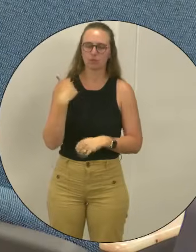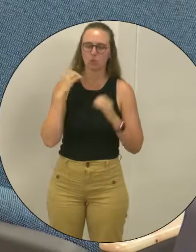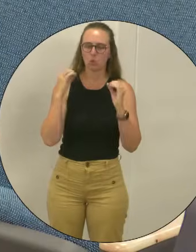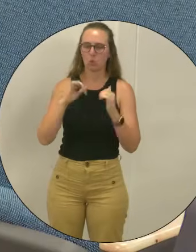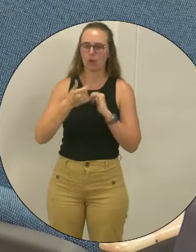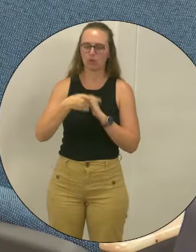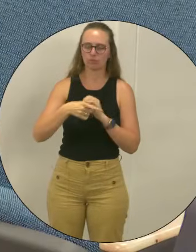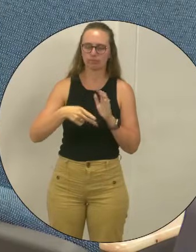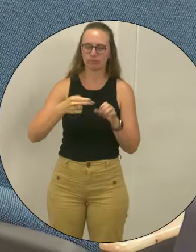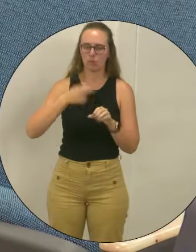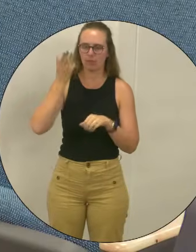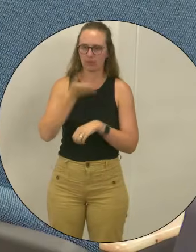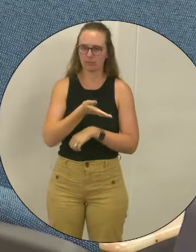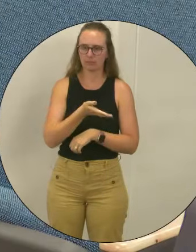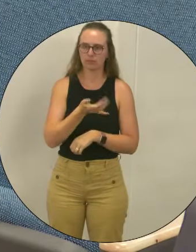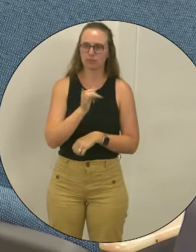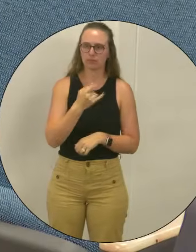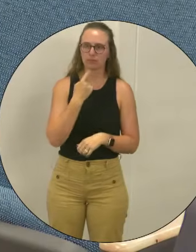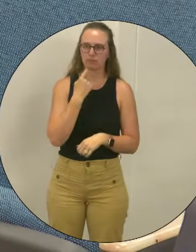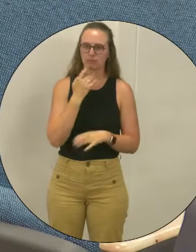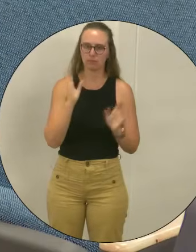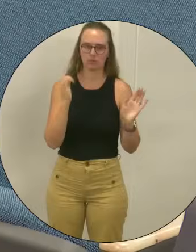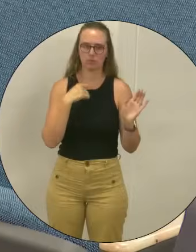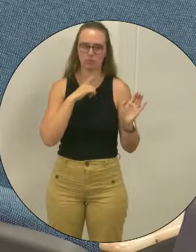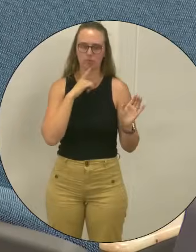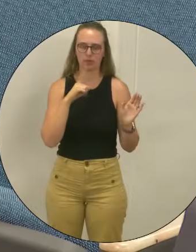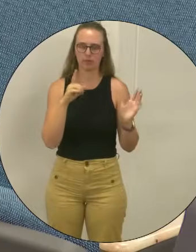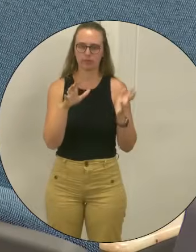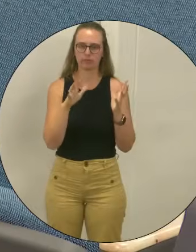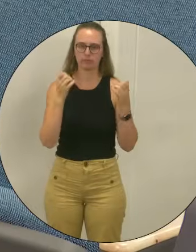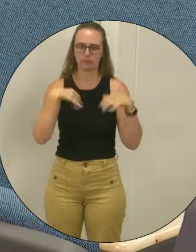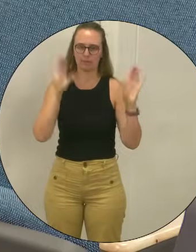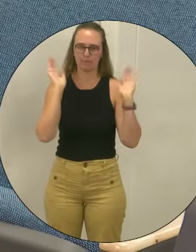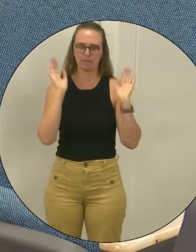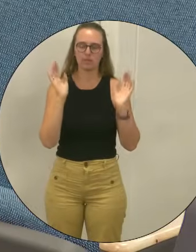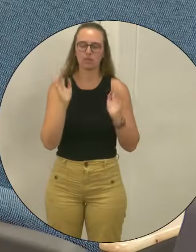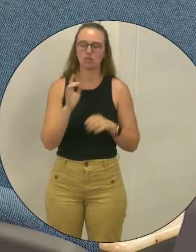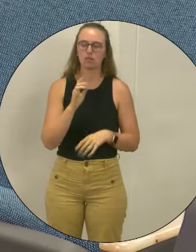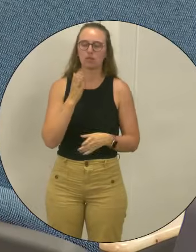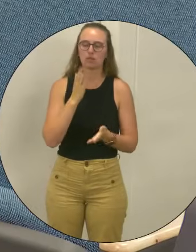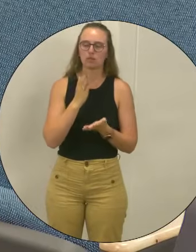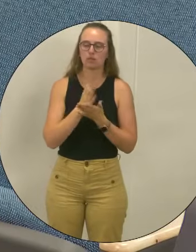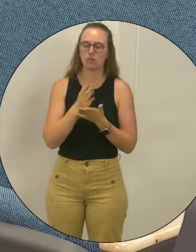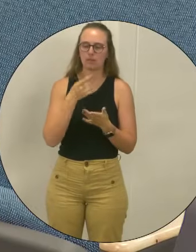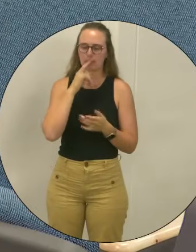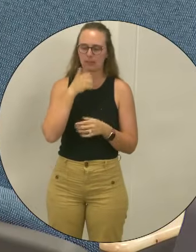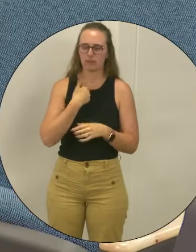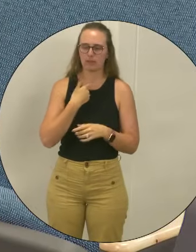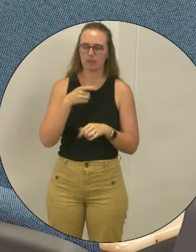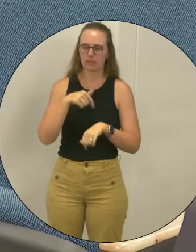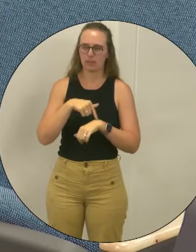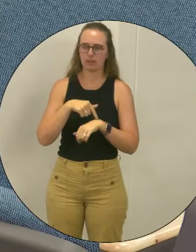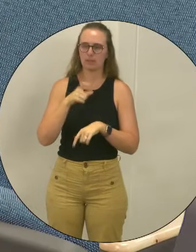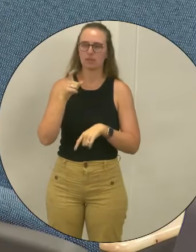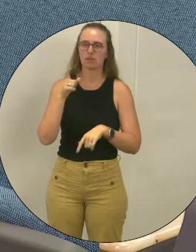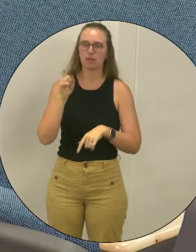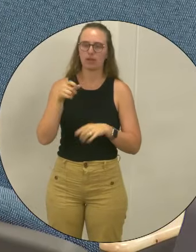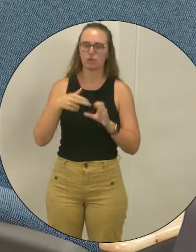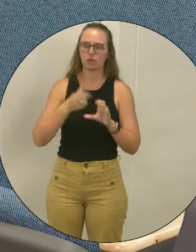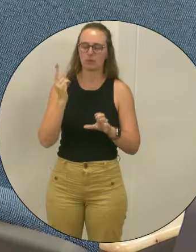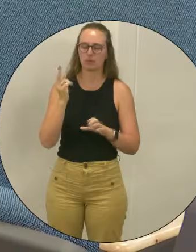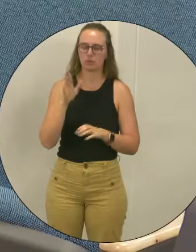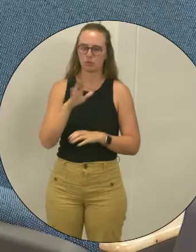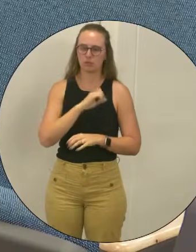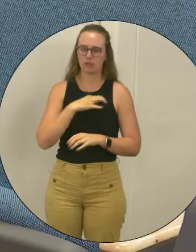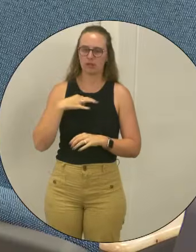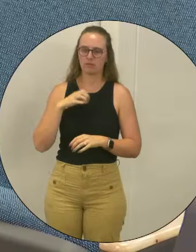pull the plug then and admit that you really messed up. But let's stop kidding ourselves. It's time. You got to get rid of your employee. You know it